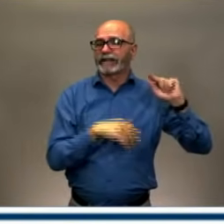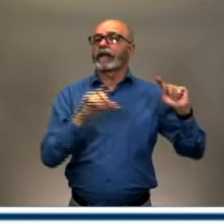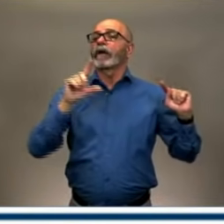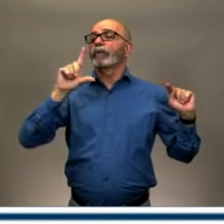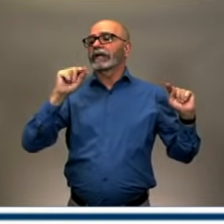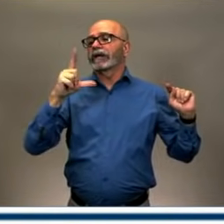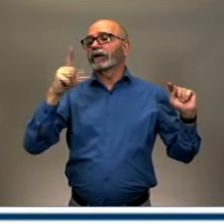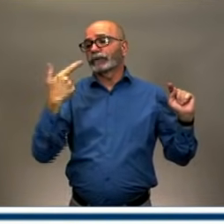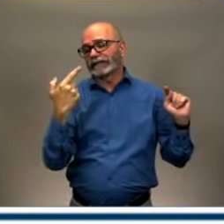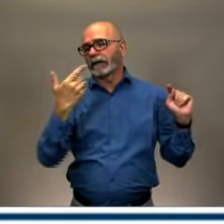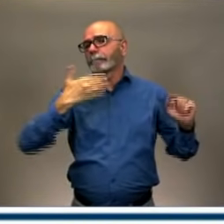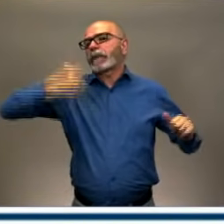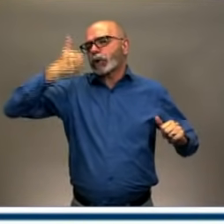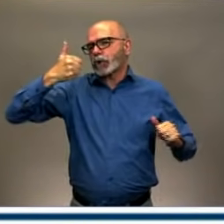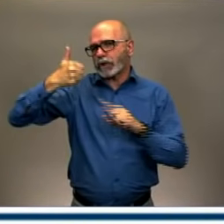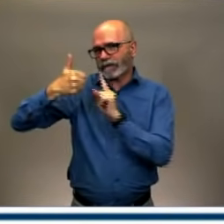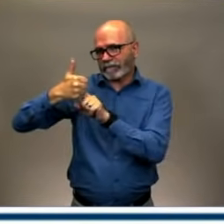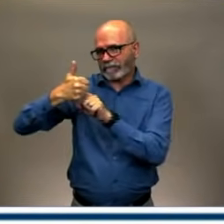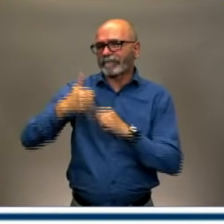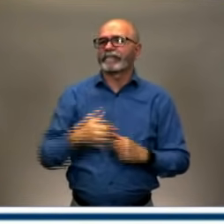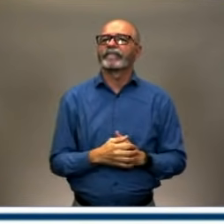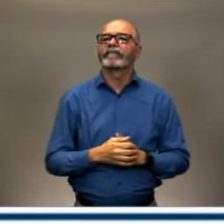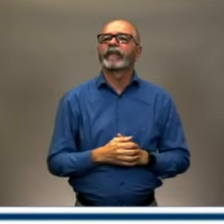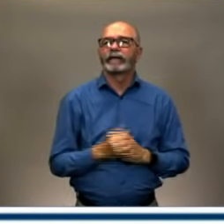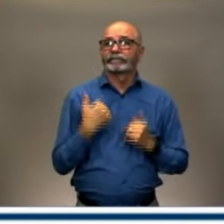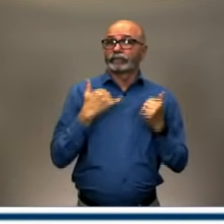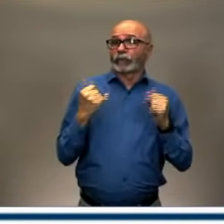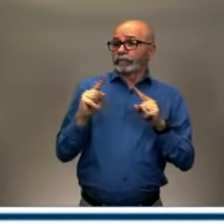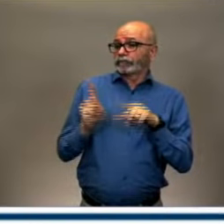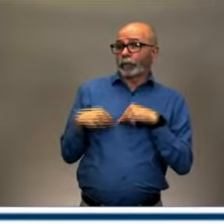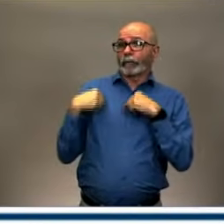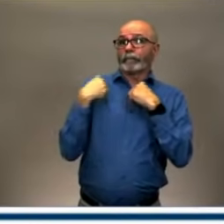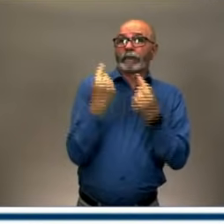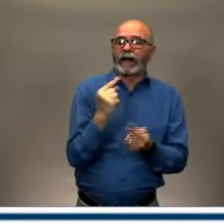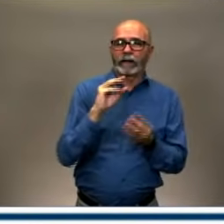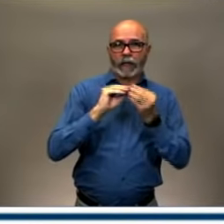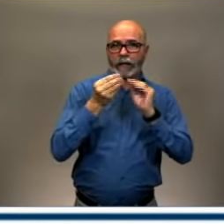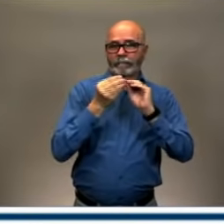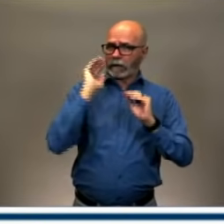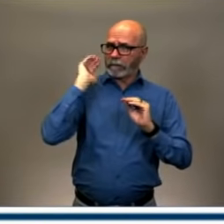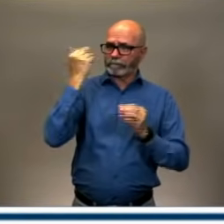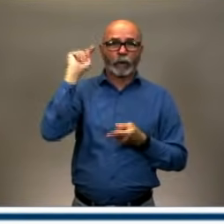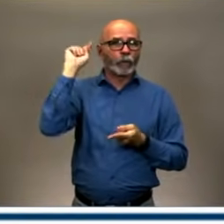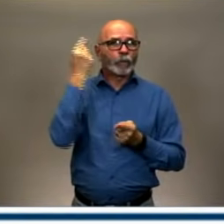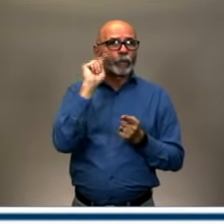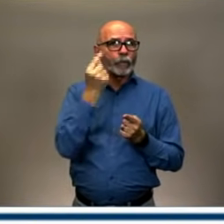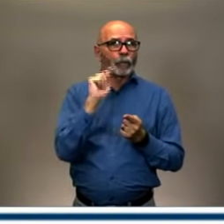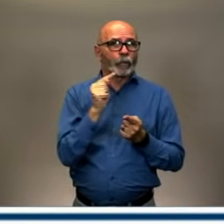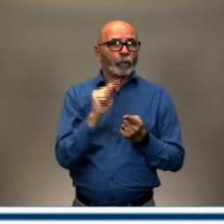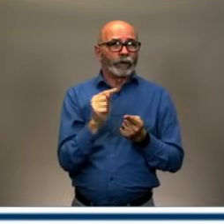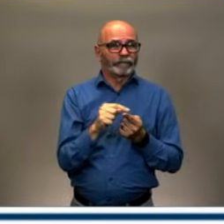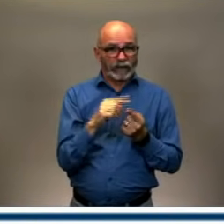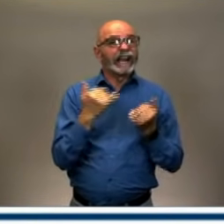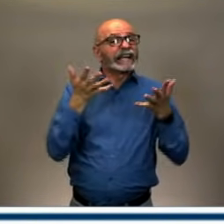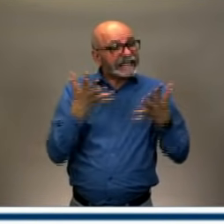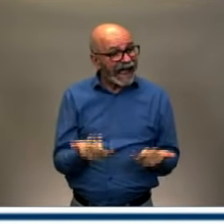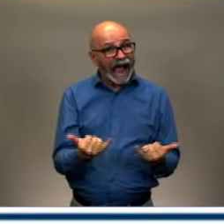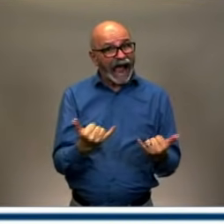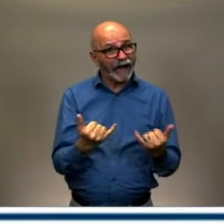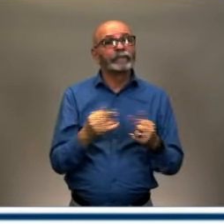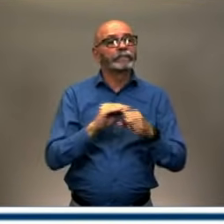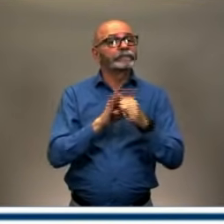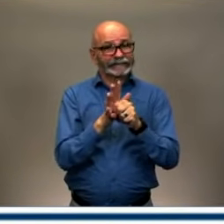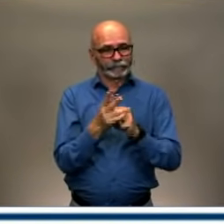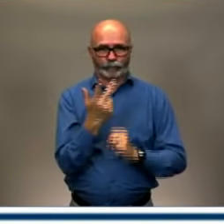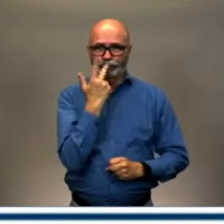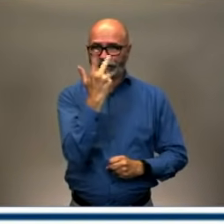cases so far are moving in the right direction. They're coming down. We're reporting 3 new cases of COVID-19 today. All